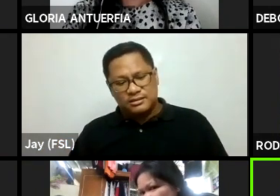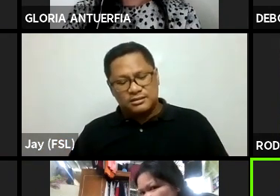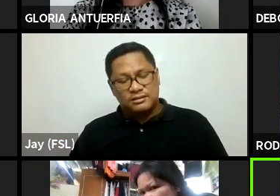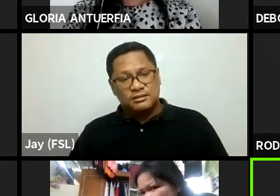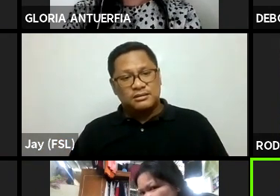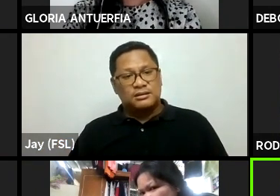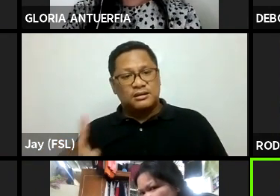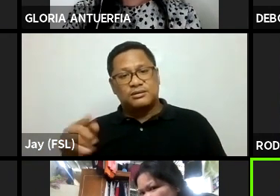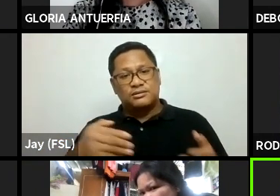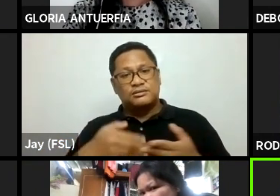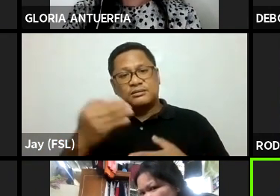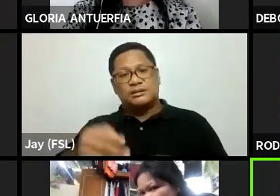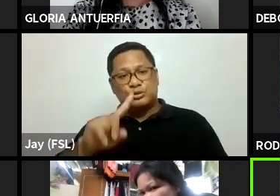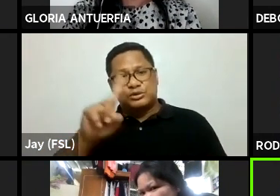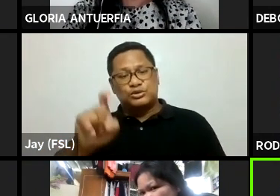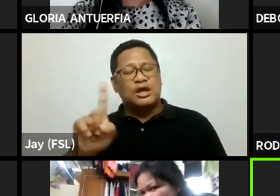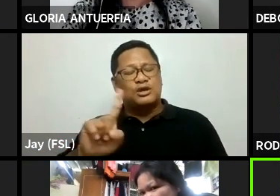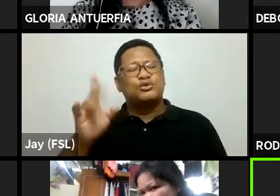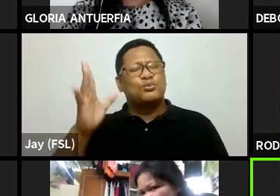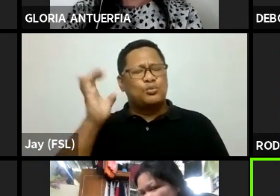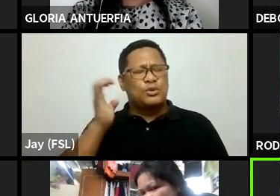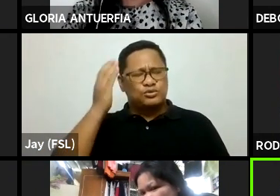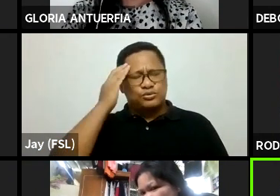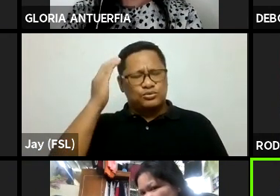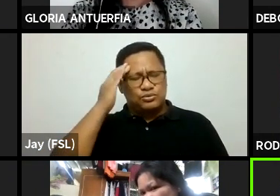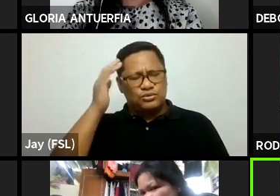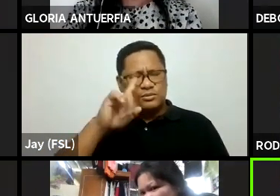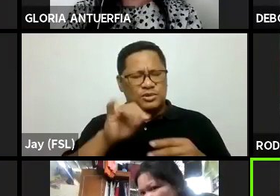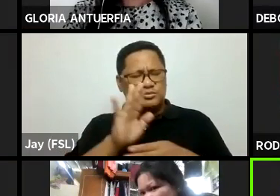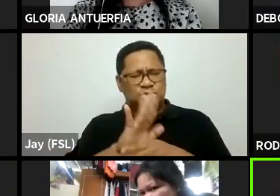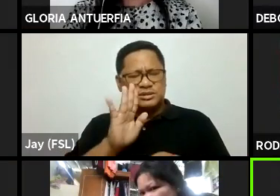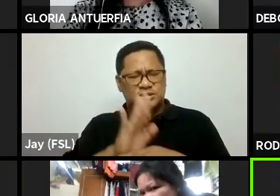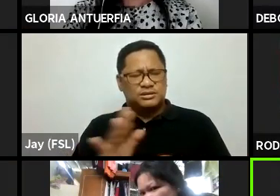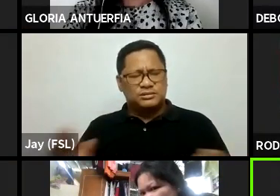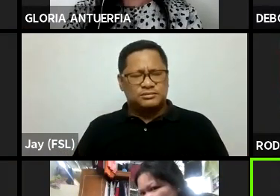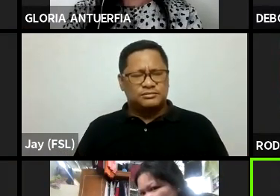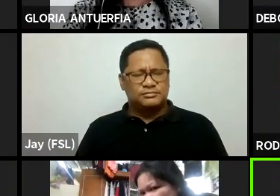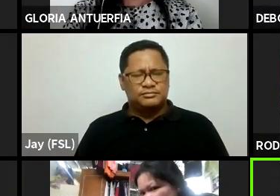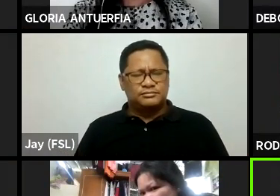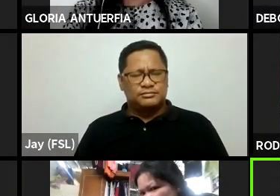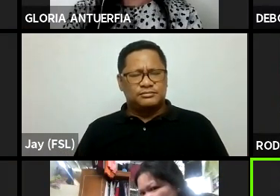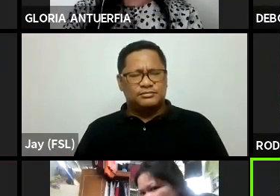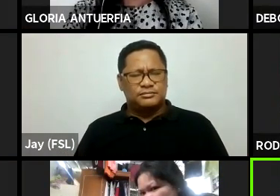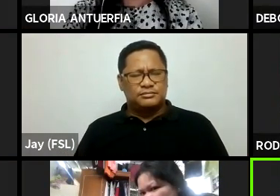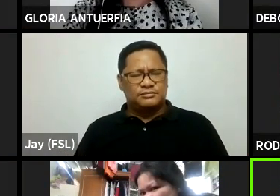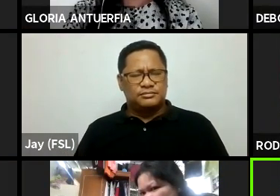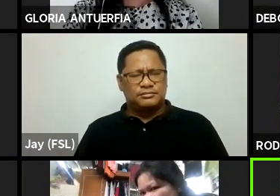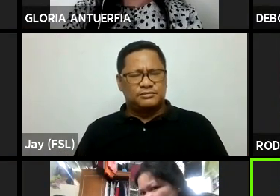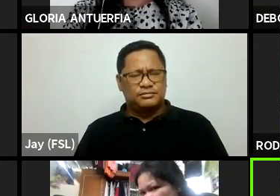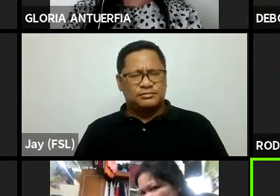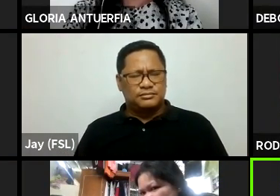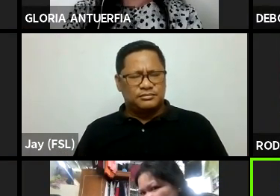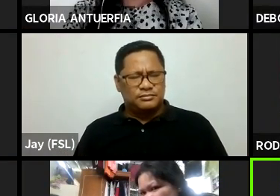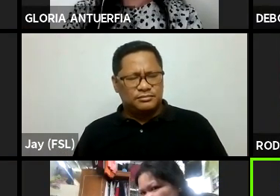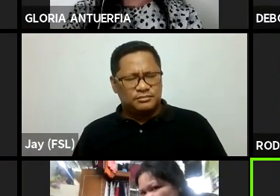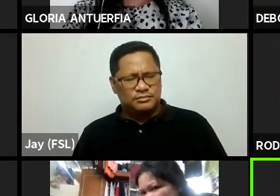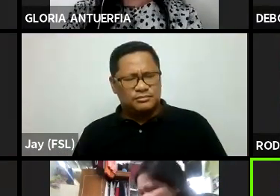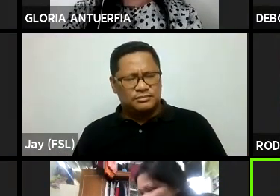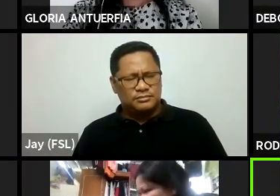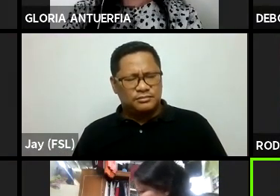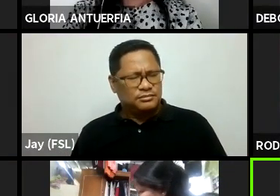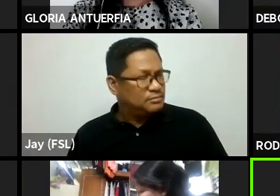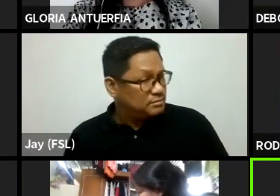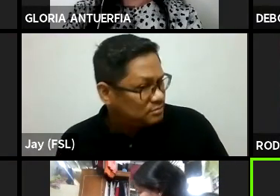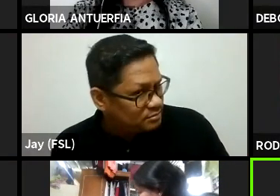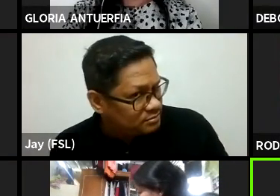is what do you want to know? Okay. So, what do you want to know about business? Una-una, hindi ko alam kung anong papasukin, paano